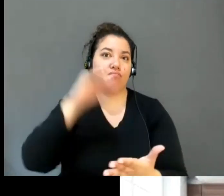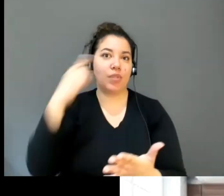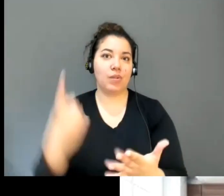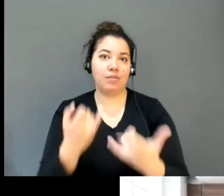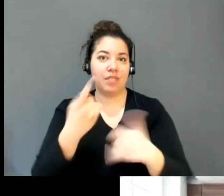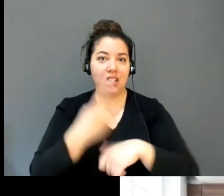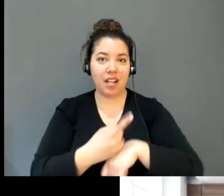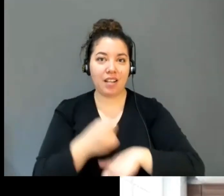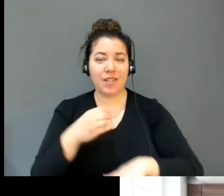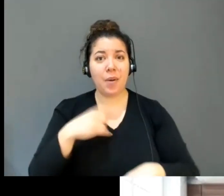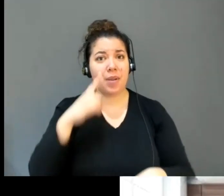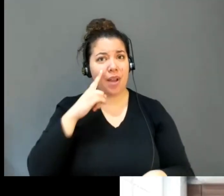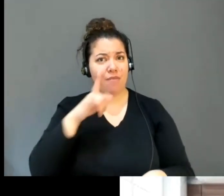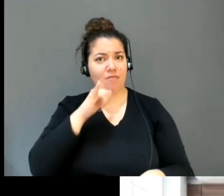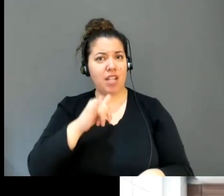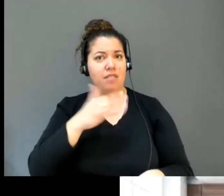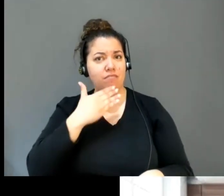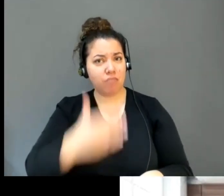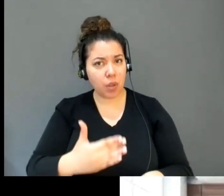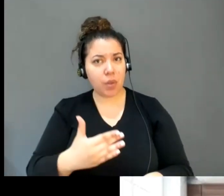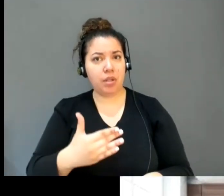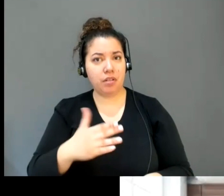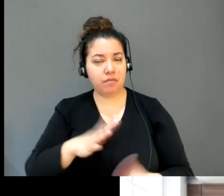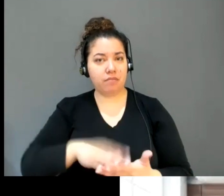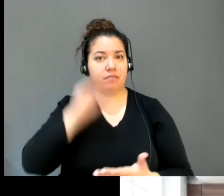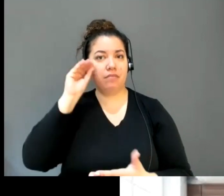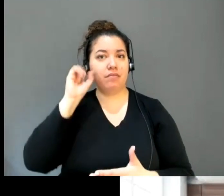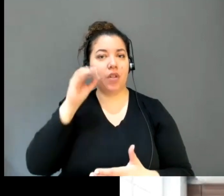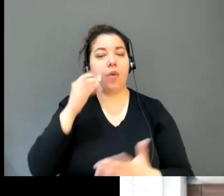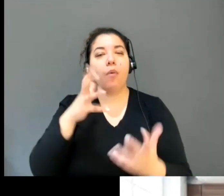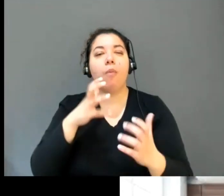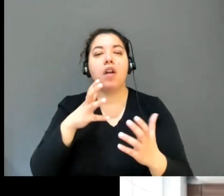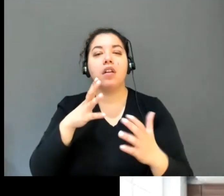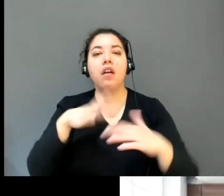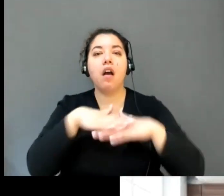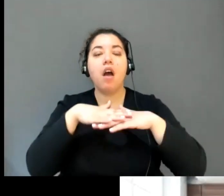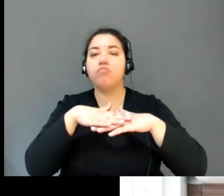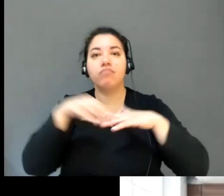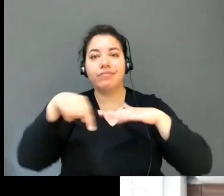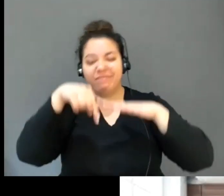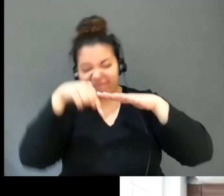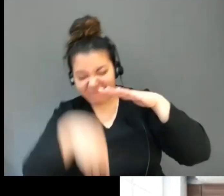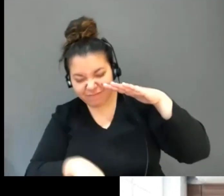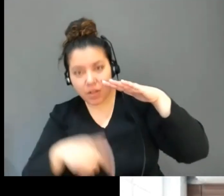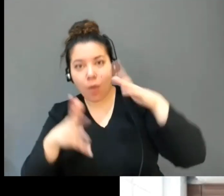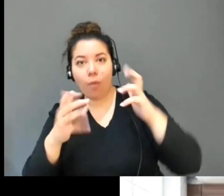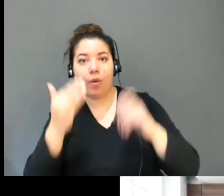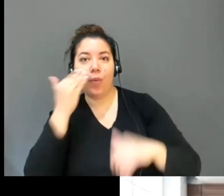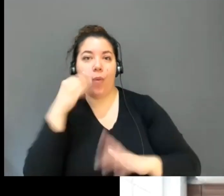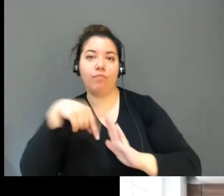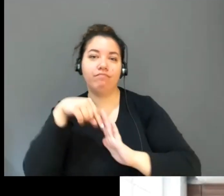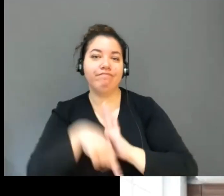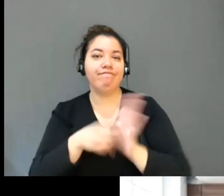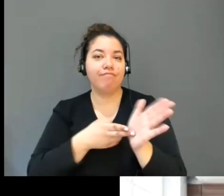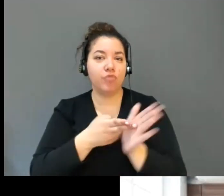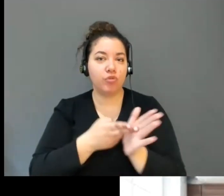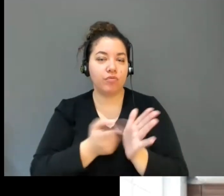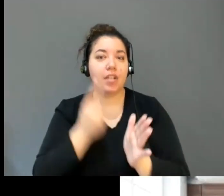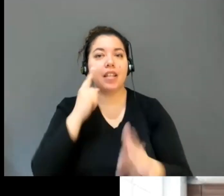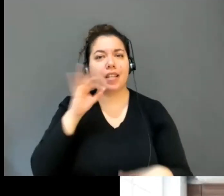some really good stuff. Like we really want to get below the surface. Give me those real honest truths. And I think Mr. Frieder gave us